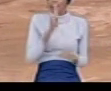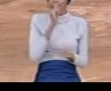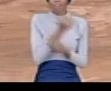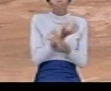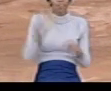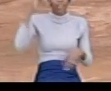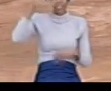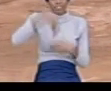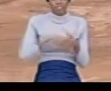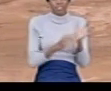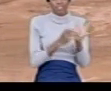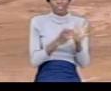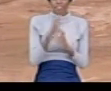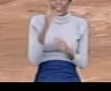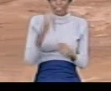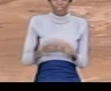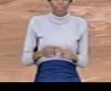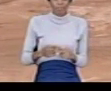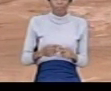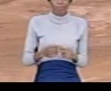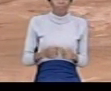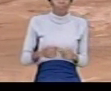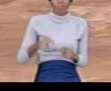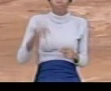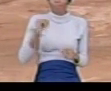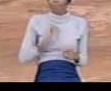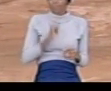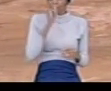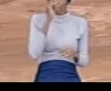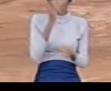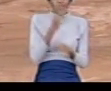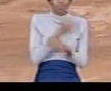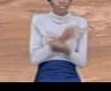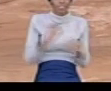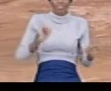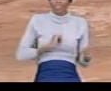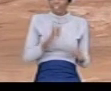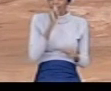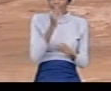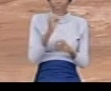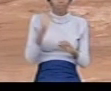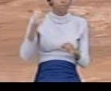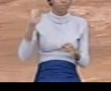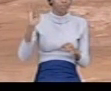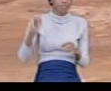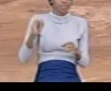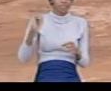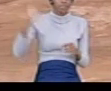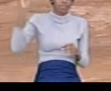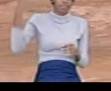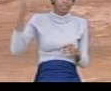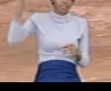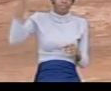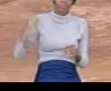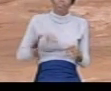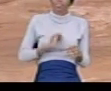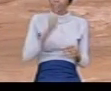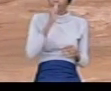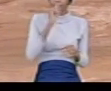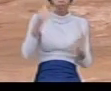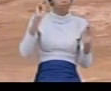Anointing, I'm free in Jesus' name. You know that I'm free by the grace of God. I am